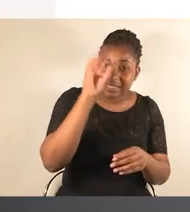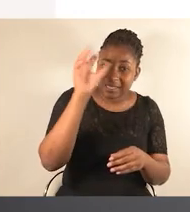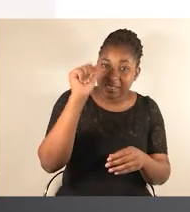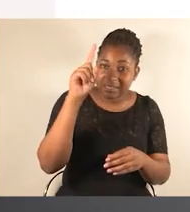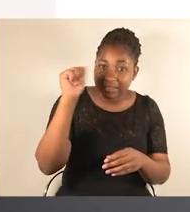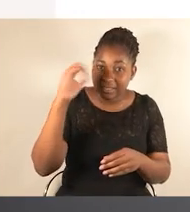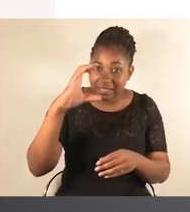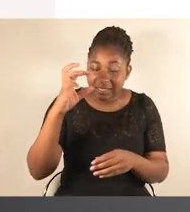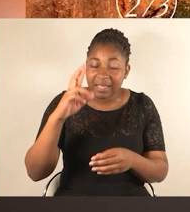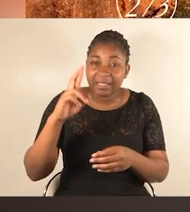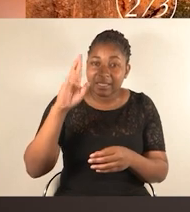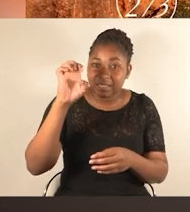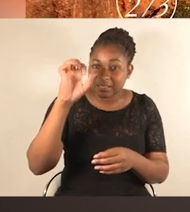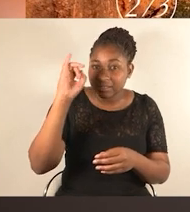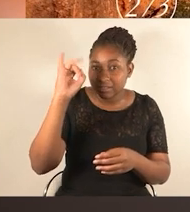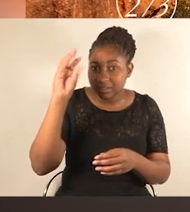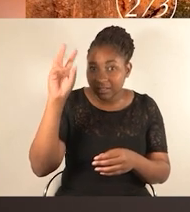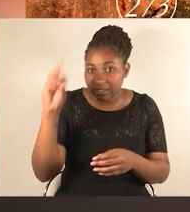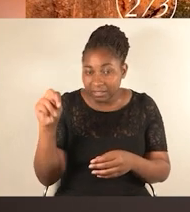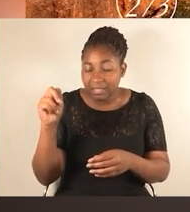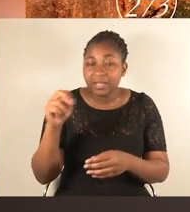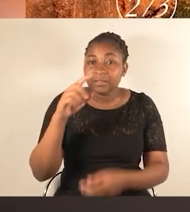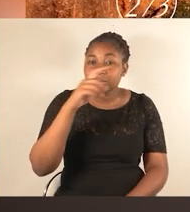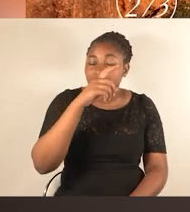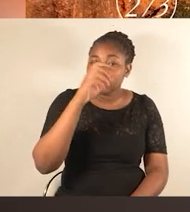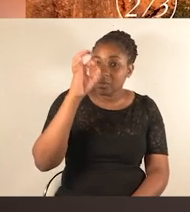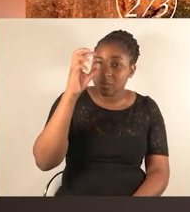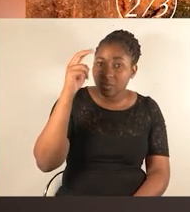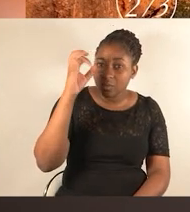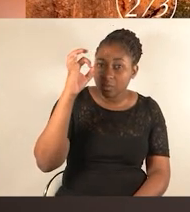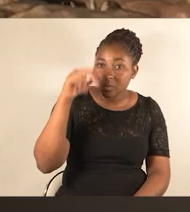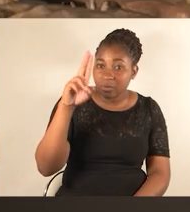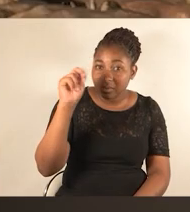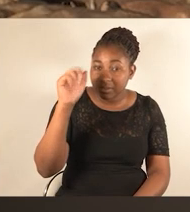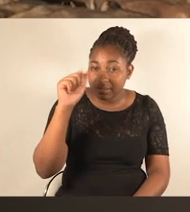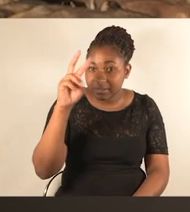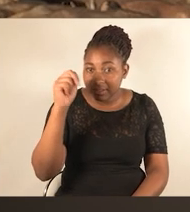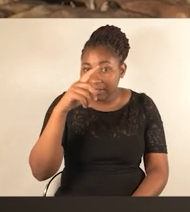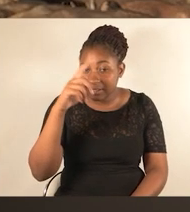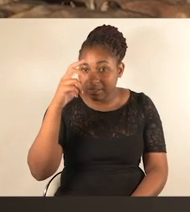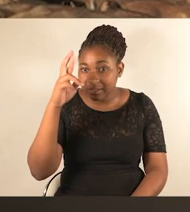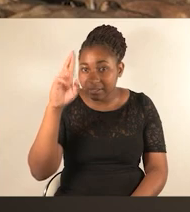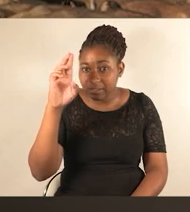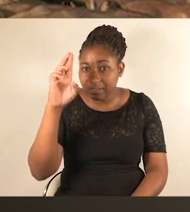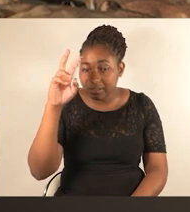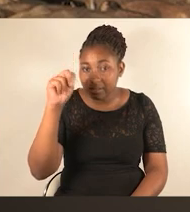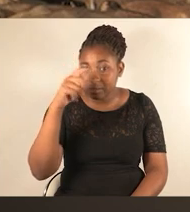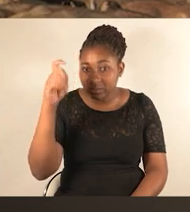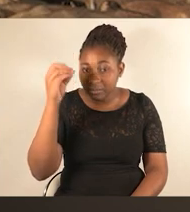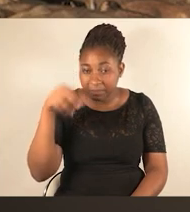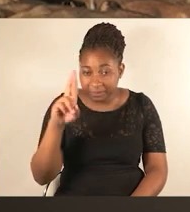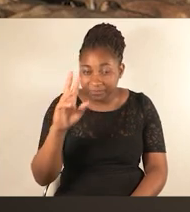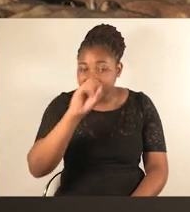SADC region. These are Gonerezhou in Zimbabwe, Mozambique's Limpopo National Park,